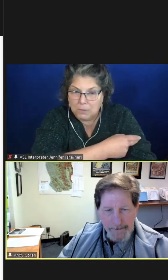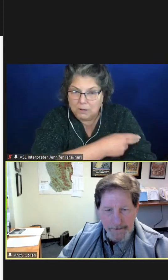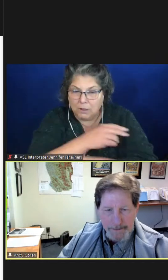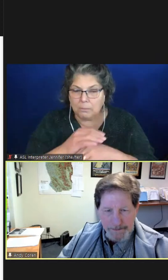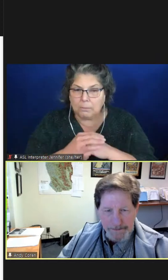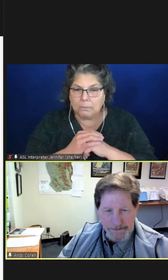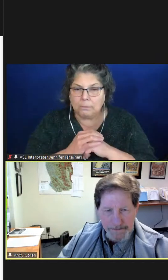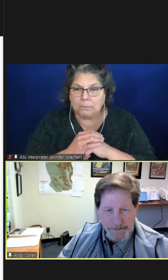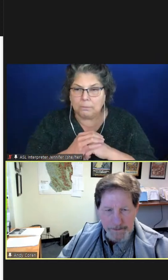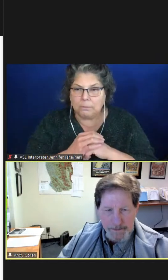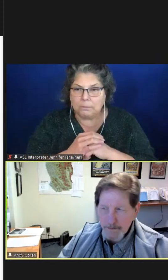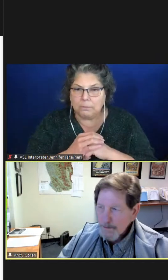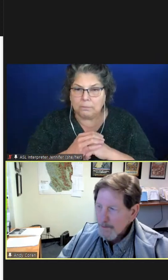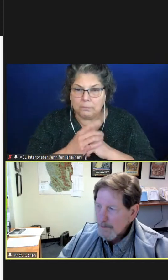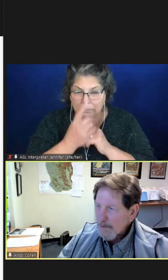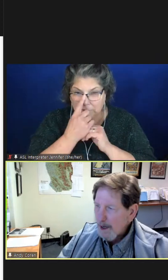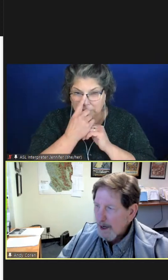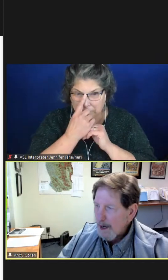slide.